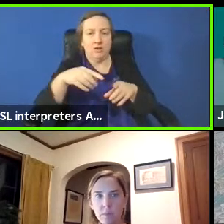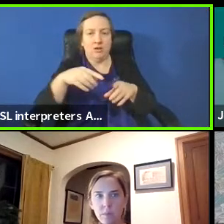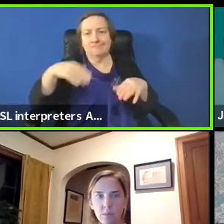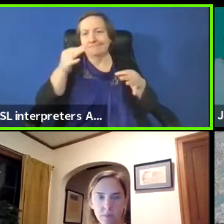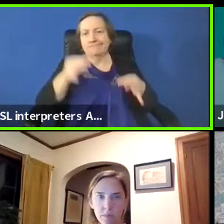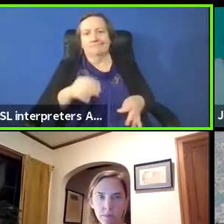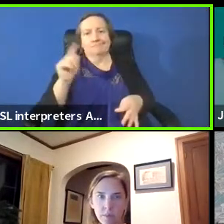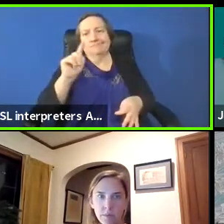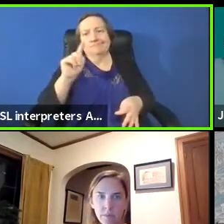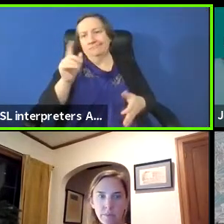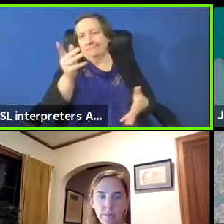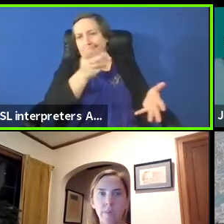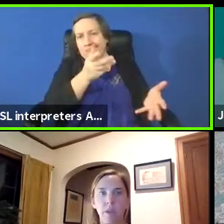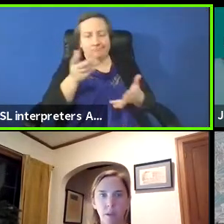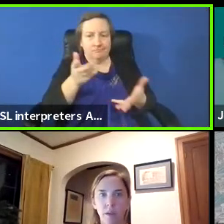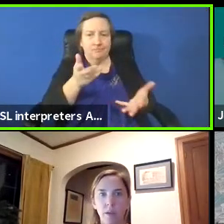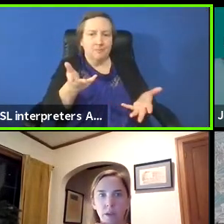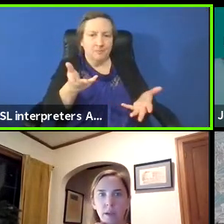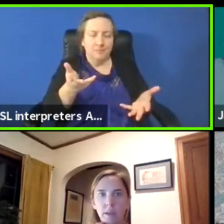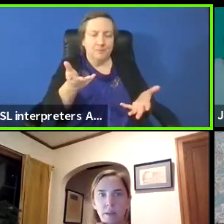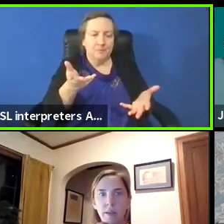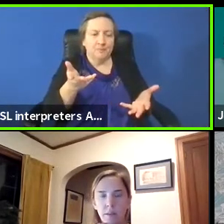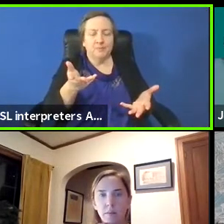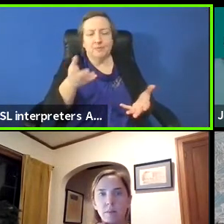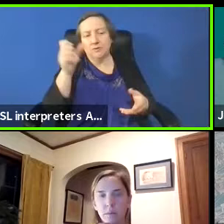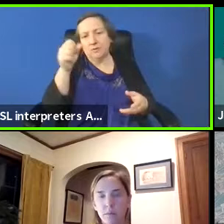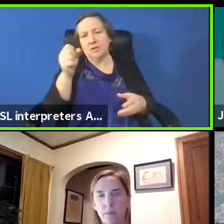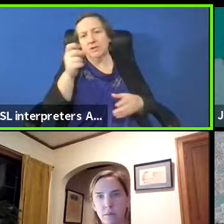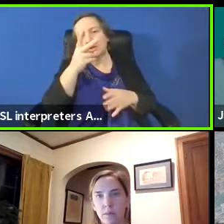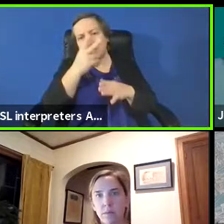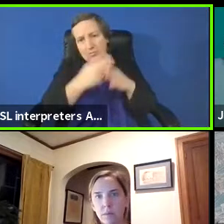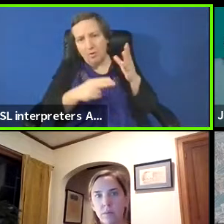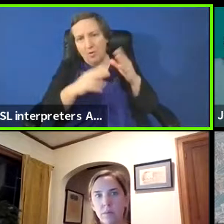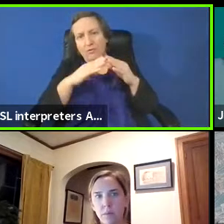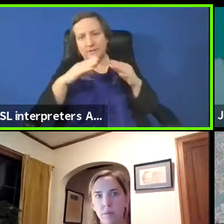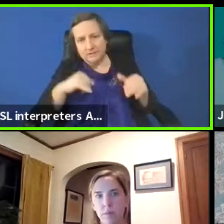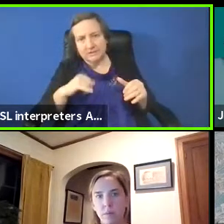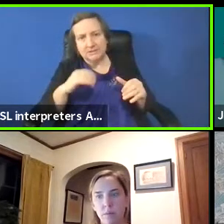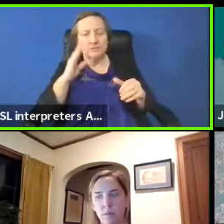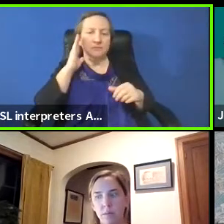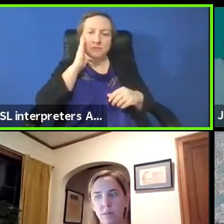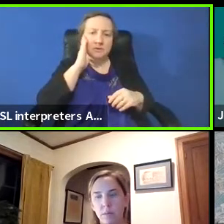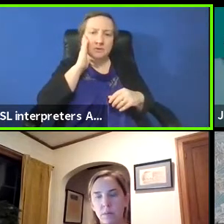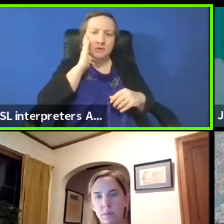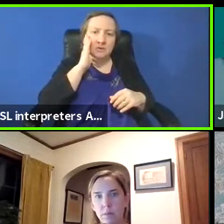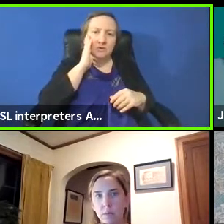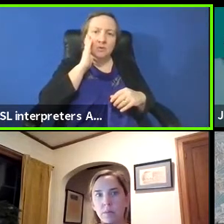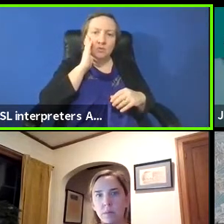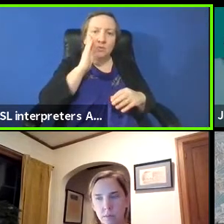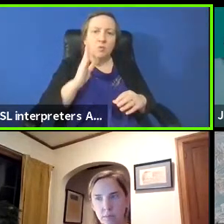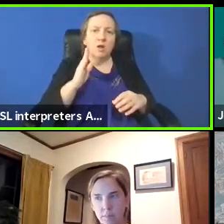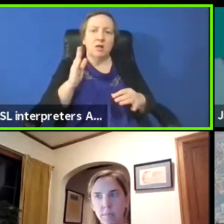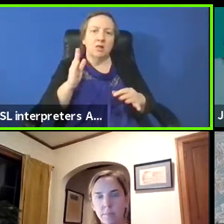as of yet. So yeah, both systems will be viable